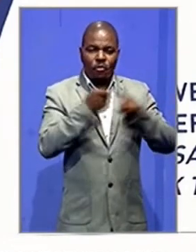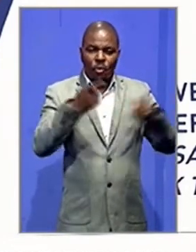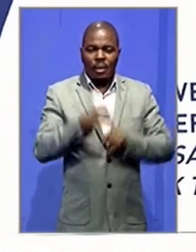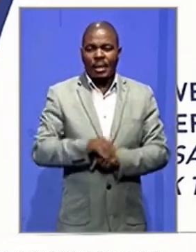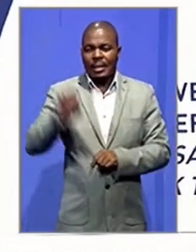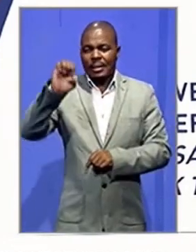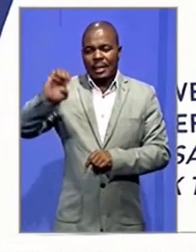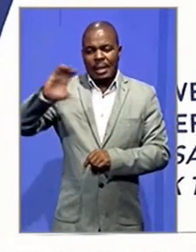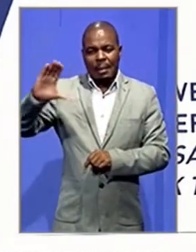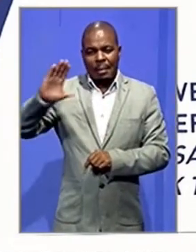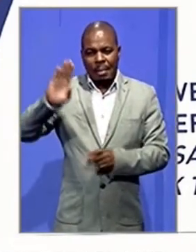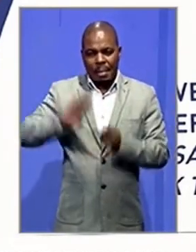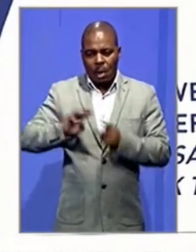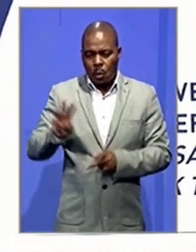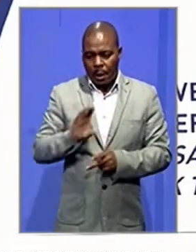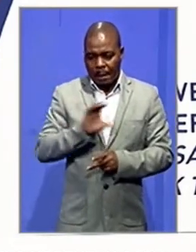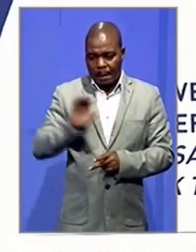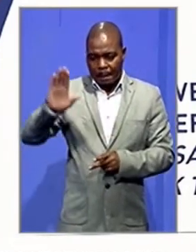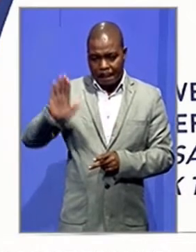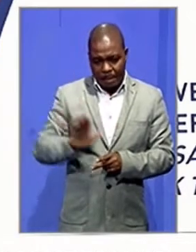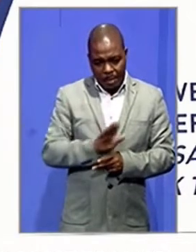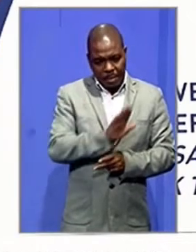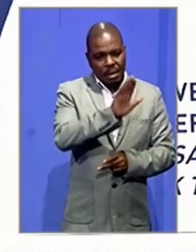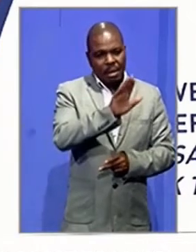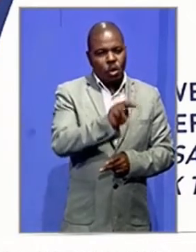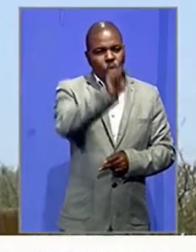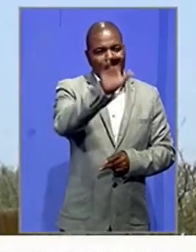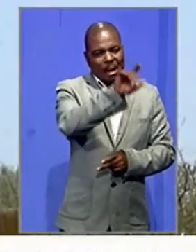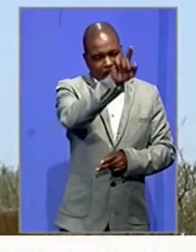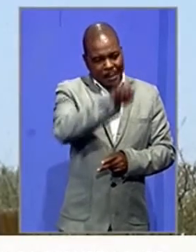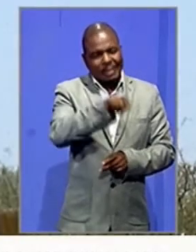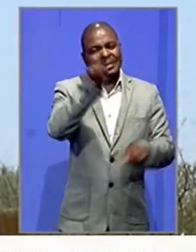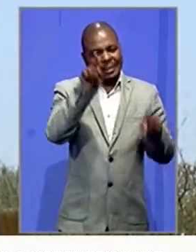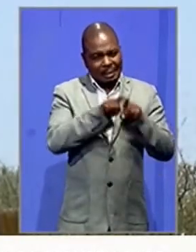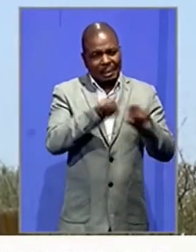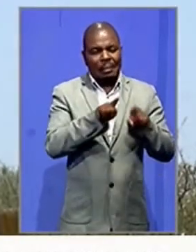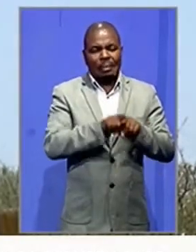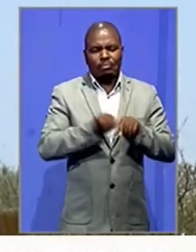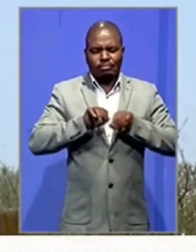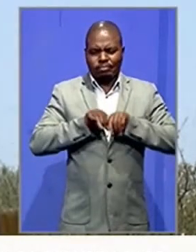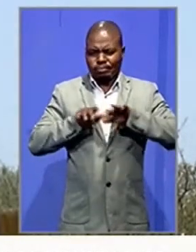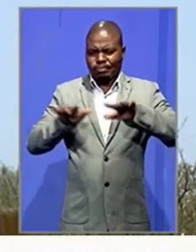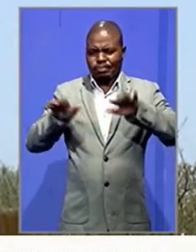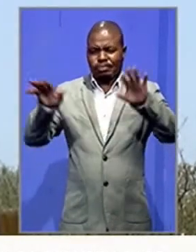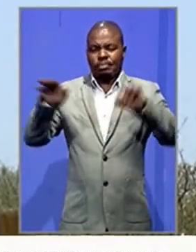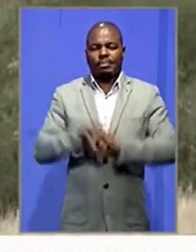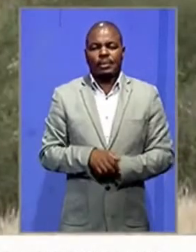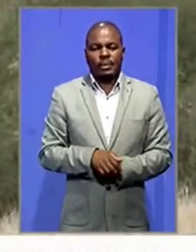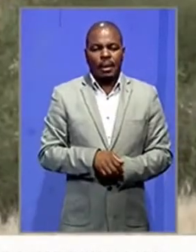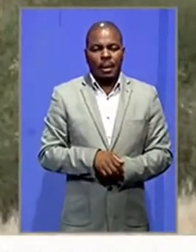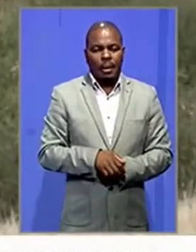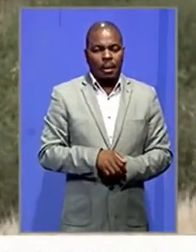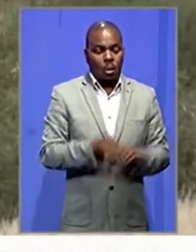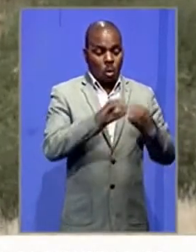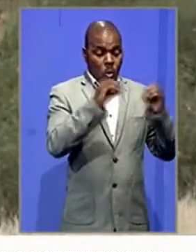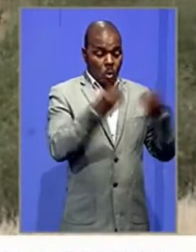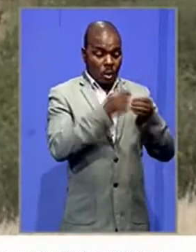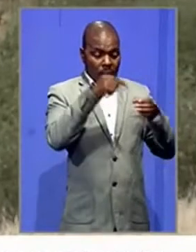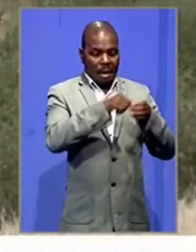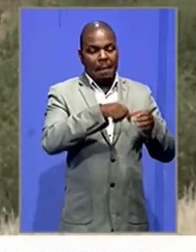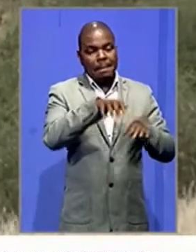Cape, parts of the Western Cape, through the whole of the Northern Cape. Mopresidente wa mokgatlo ona o re ba ngongorehile jalo ka